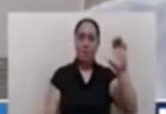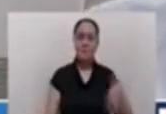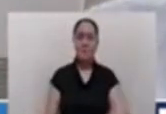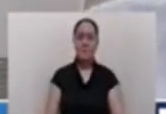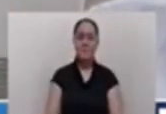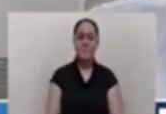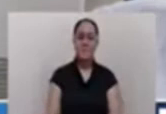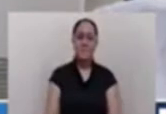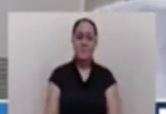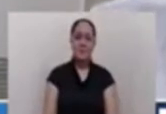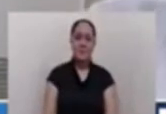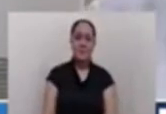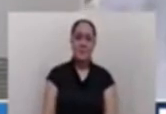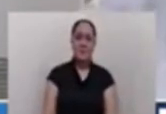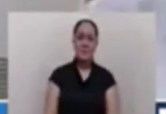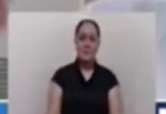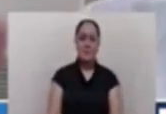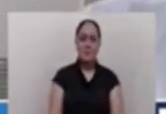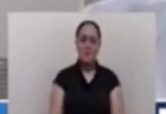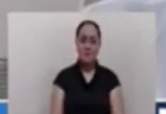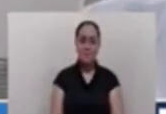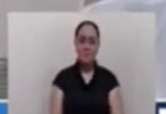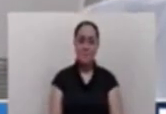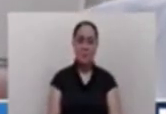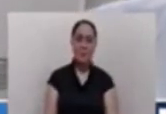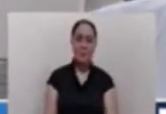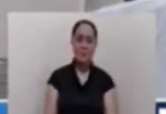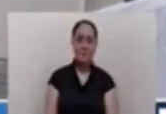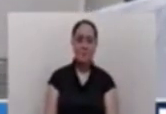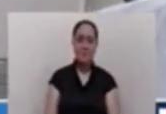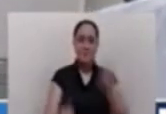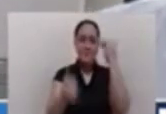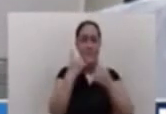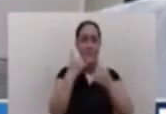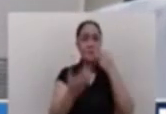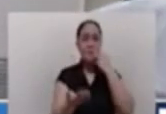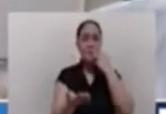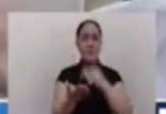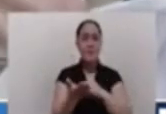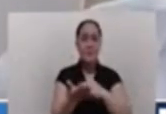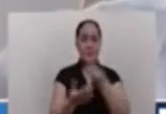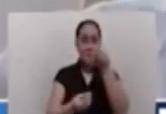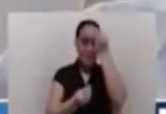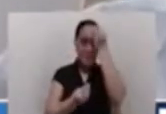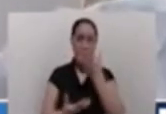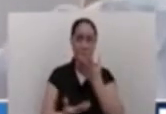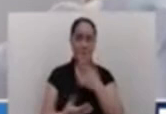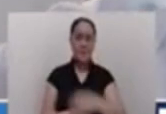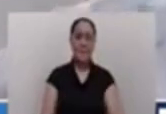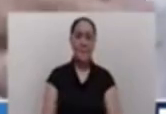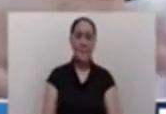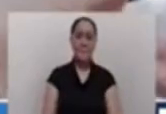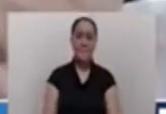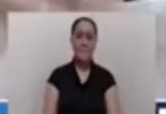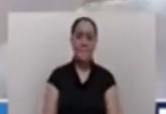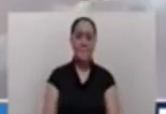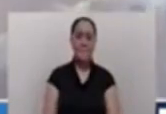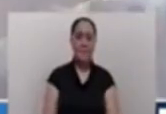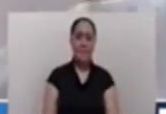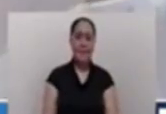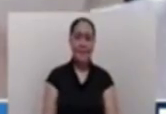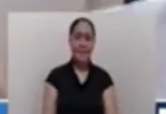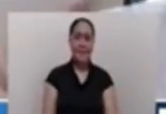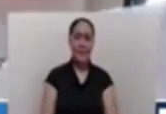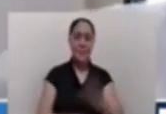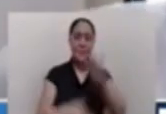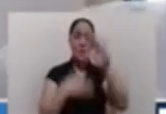we serve, whom we serve. Taong bayan po ang nagpapasweldo sa atin. The higher ranks, the higher we